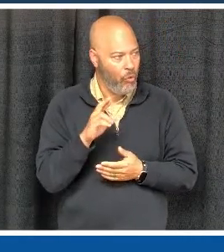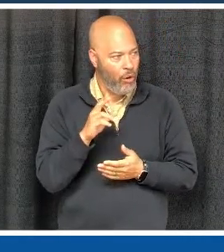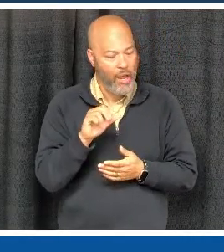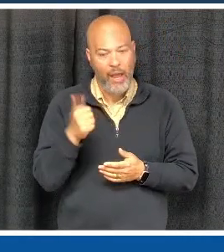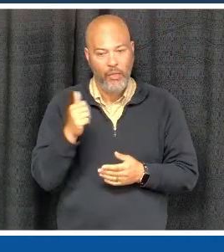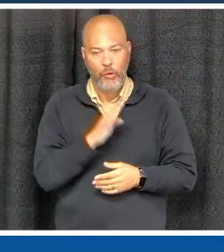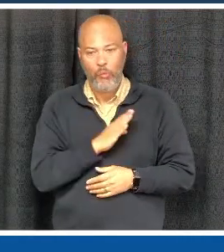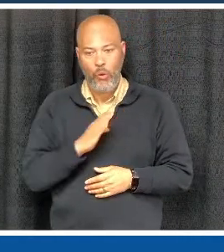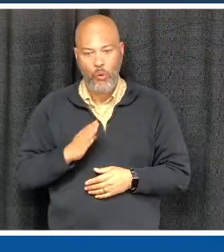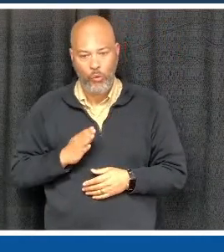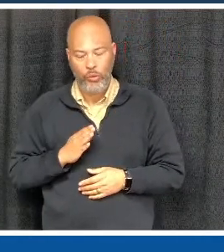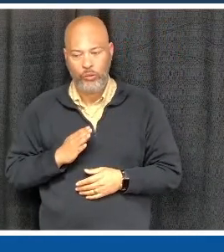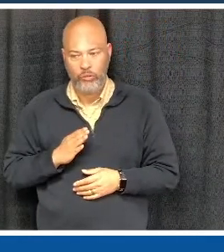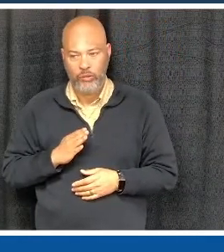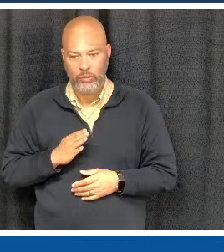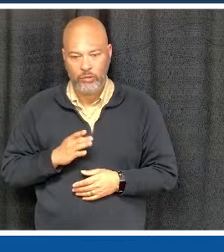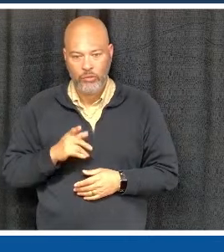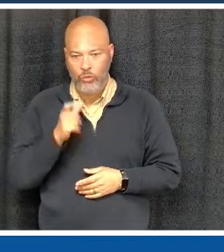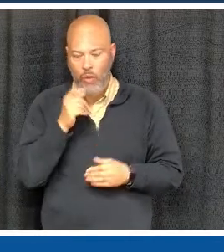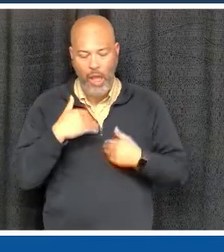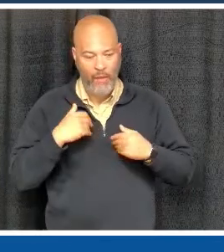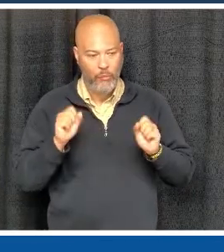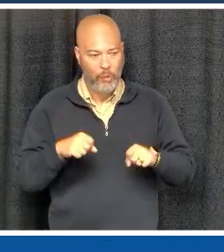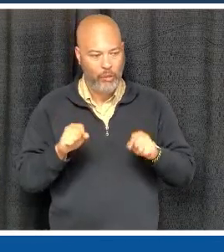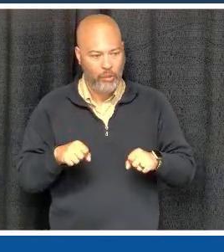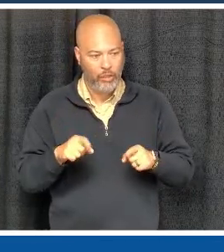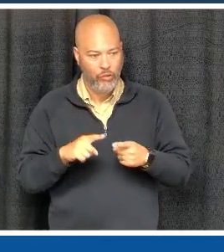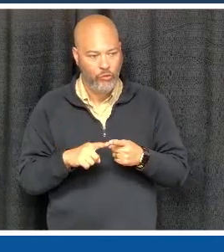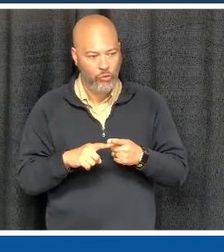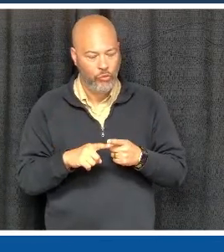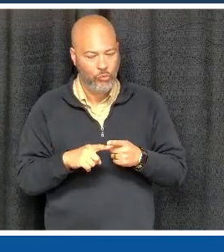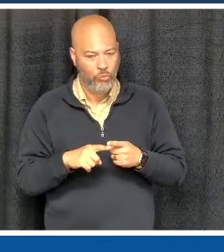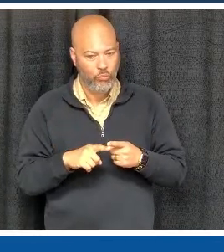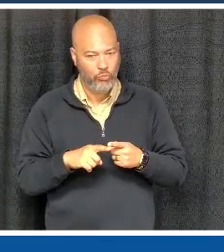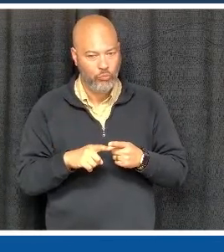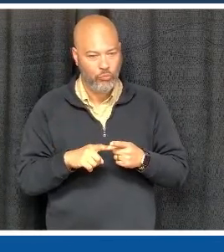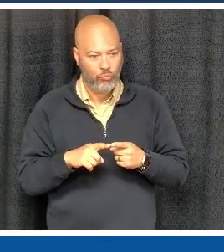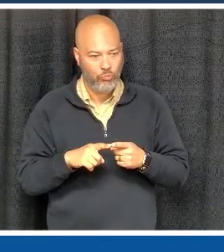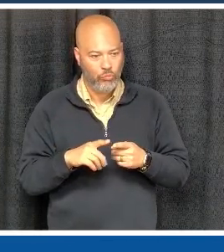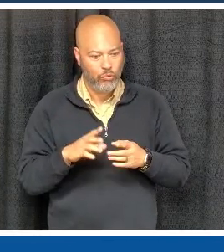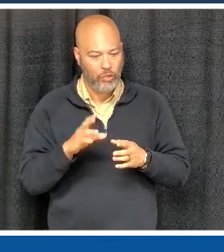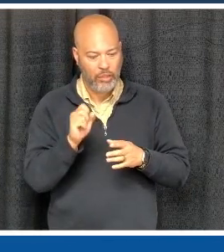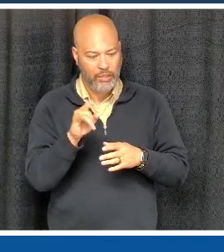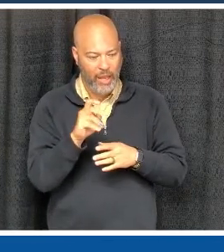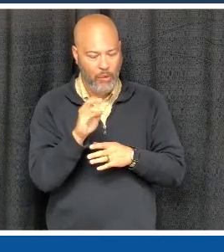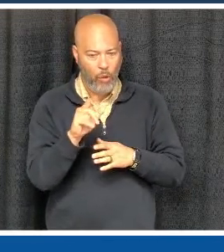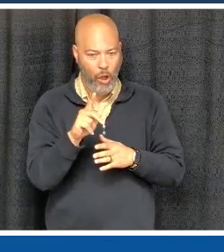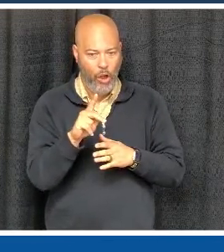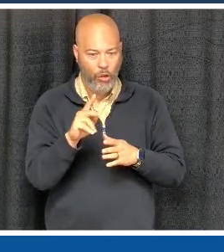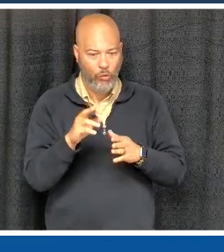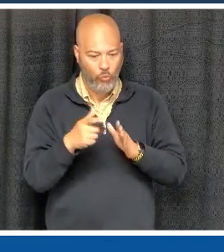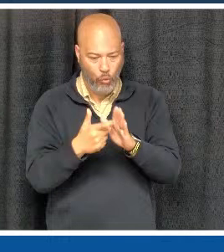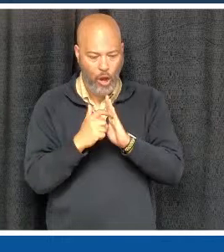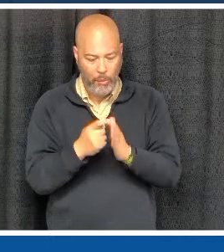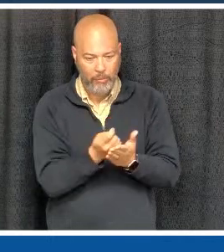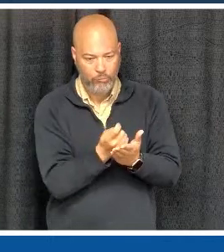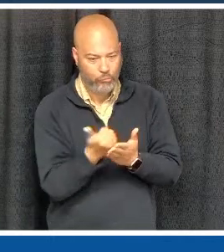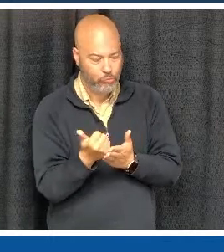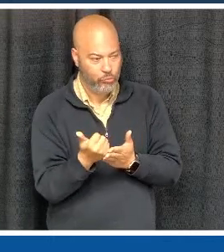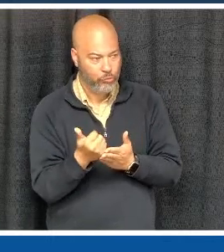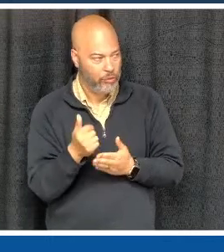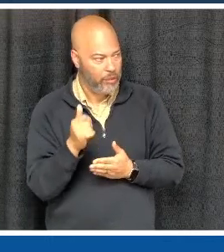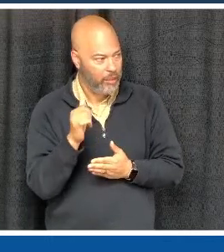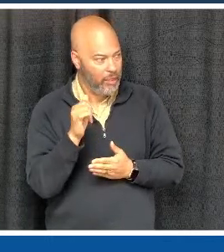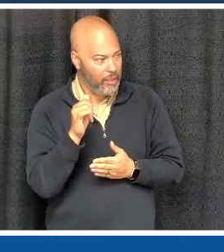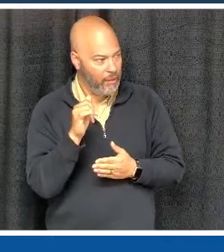other boards that, you know, have the ability to take, you know, the sidewalk requirement out. Is that,